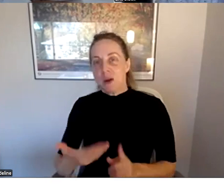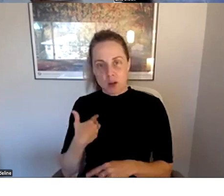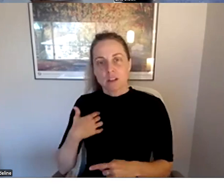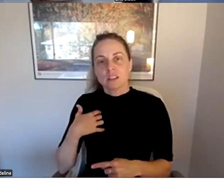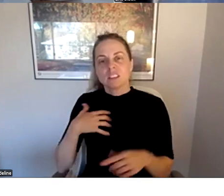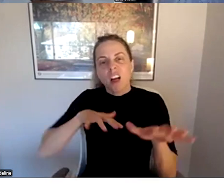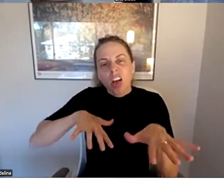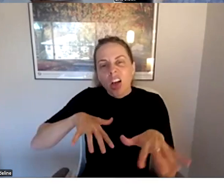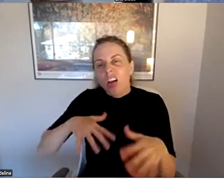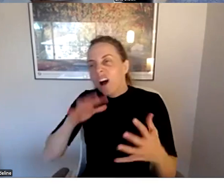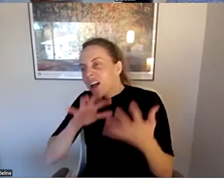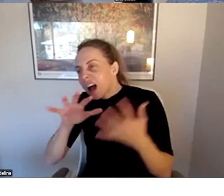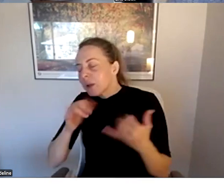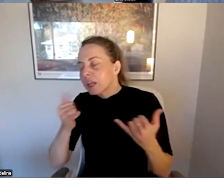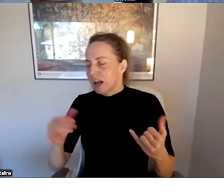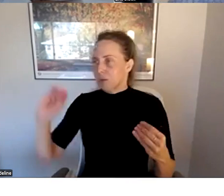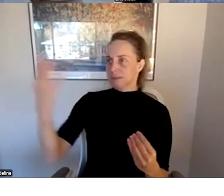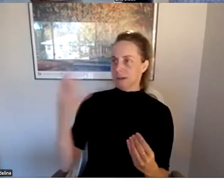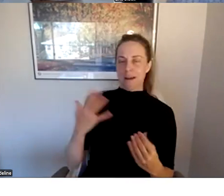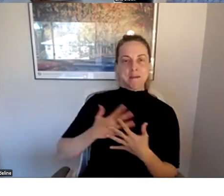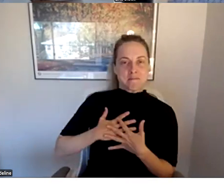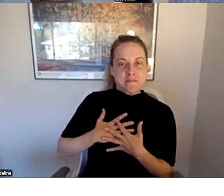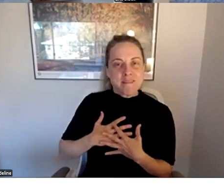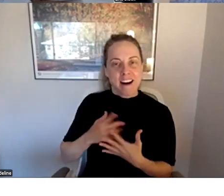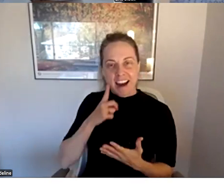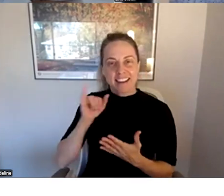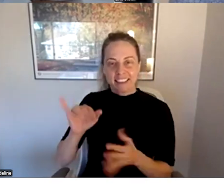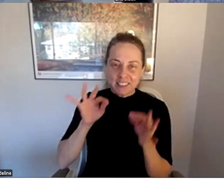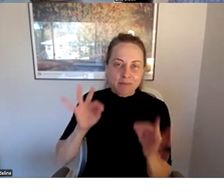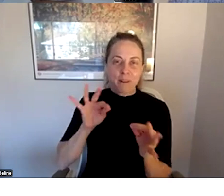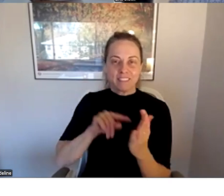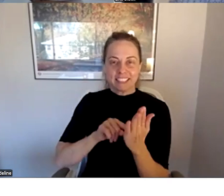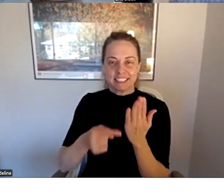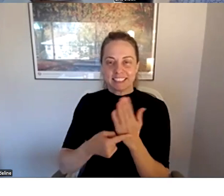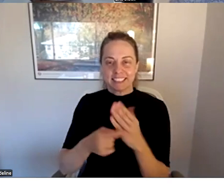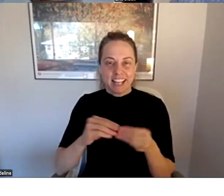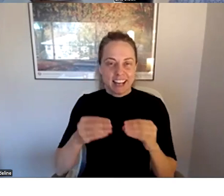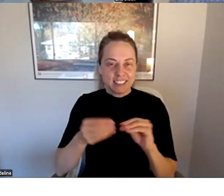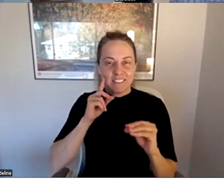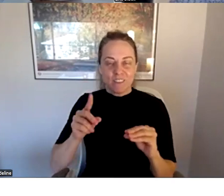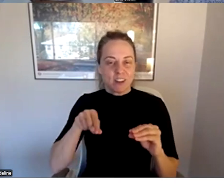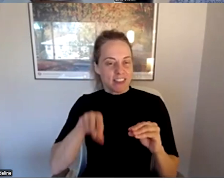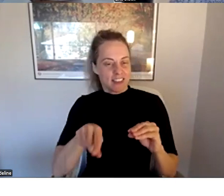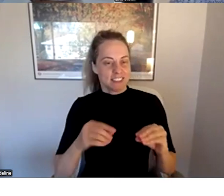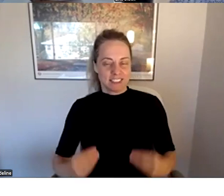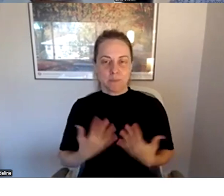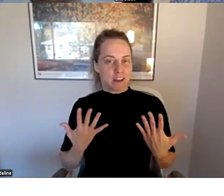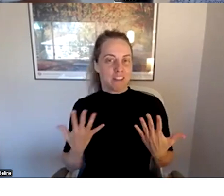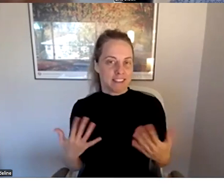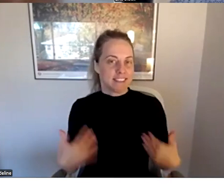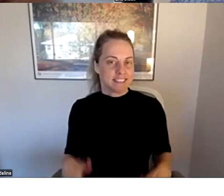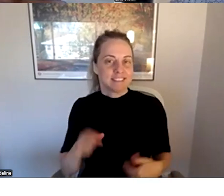that's an analogy for how inspiring this conversation was, not only from our amazing panelists, but by the perspectives